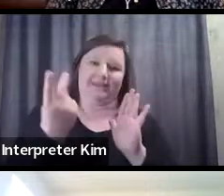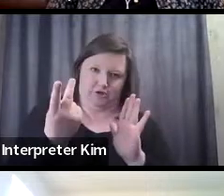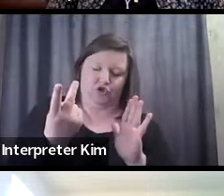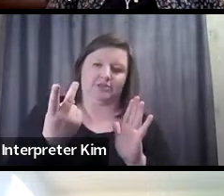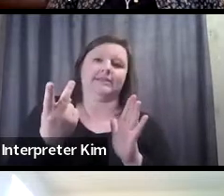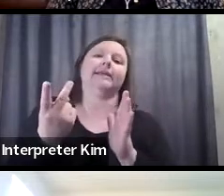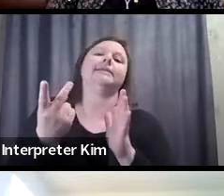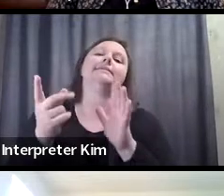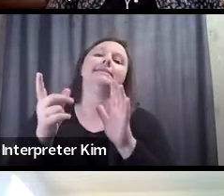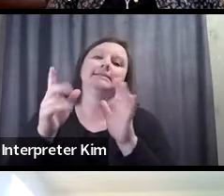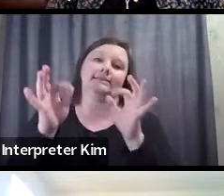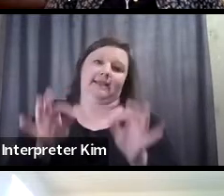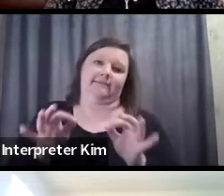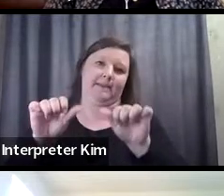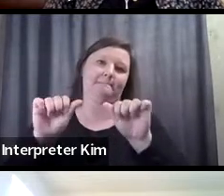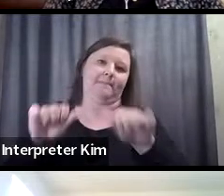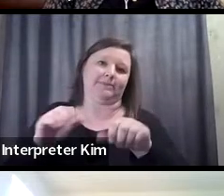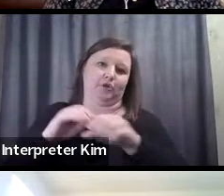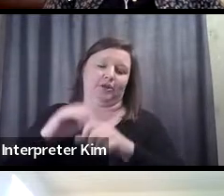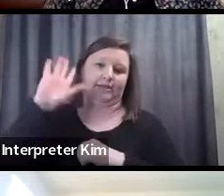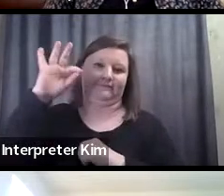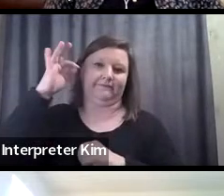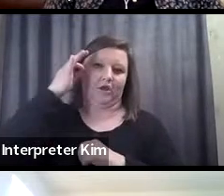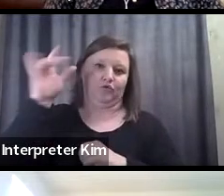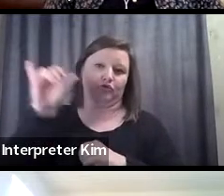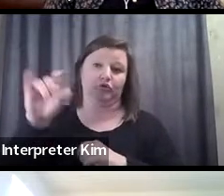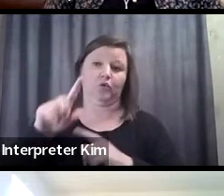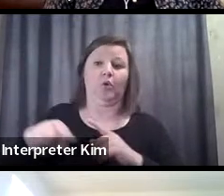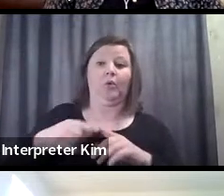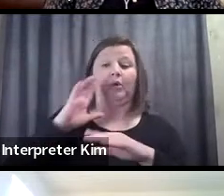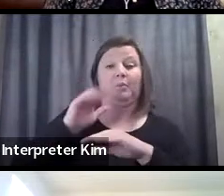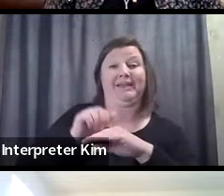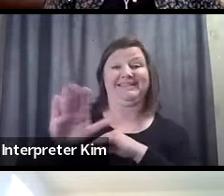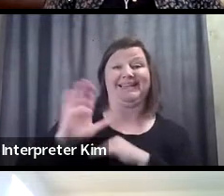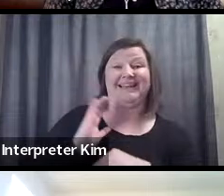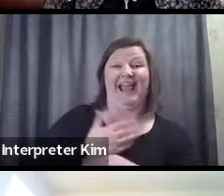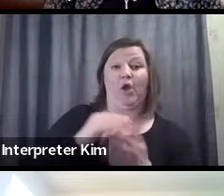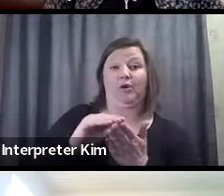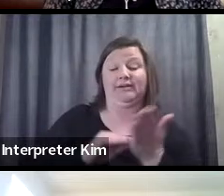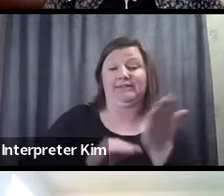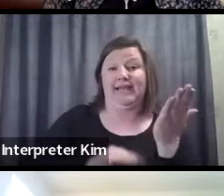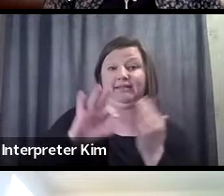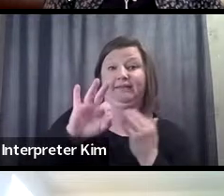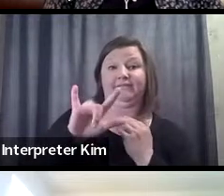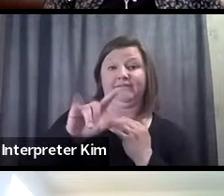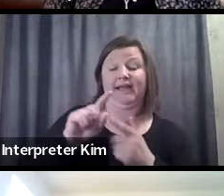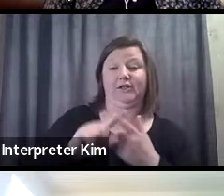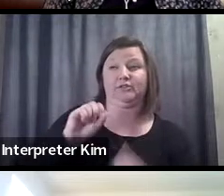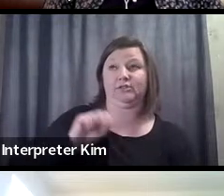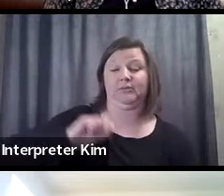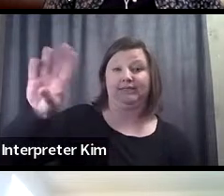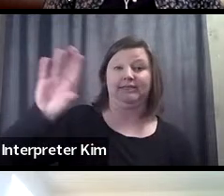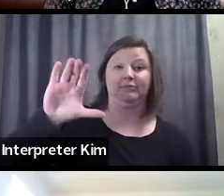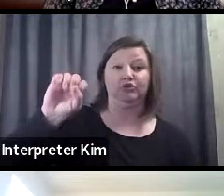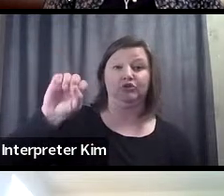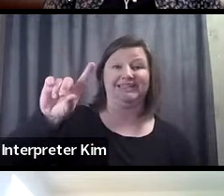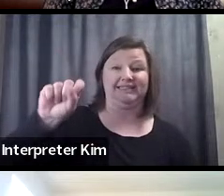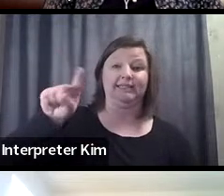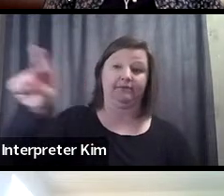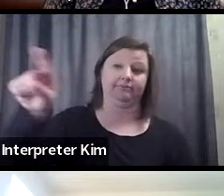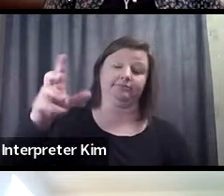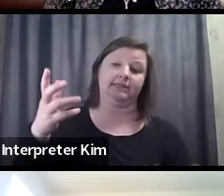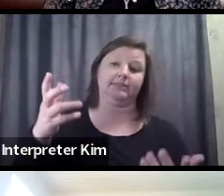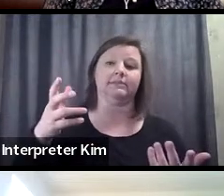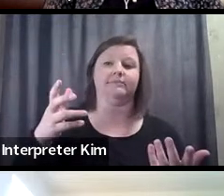because when we send in our daily data files to the CDC, it's de-identified. So in order to protect